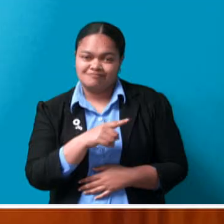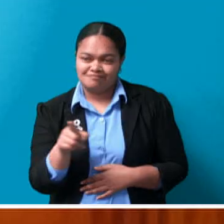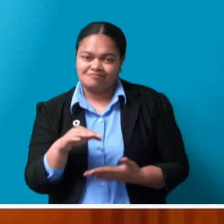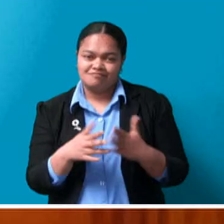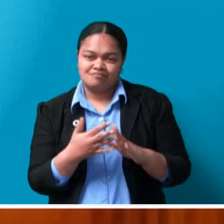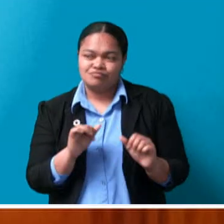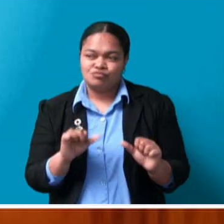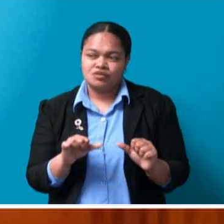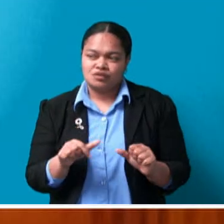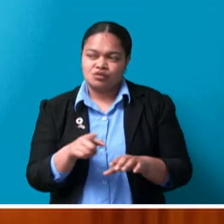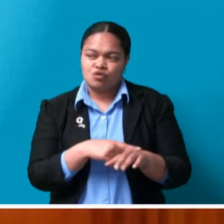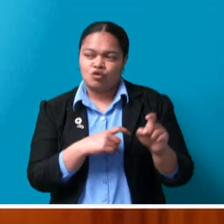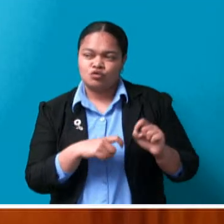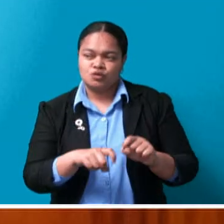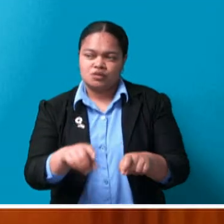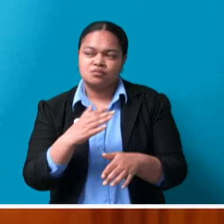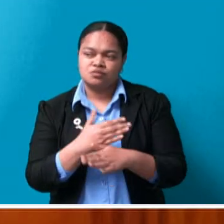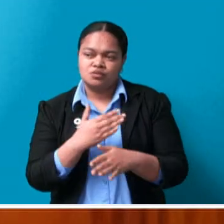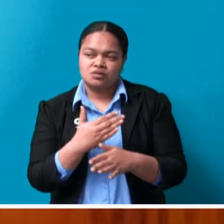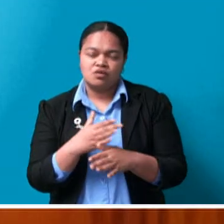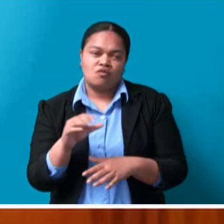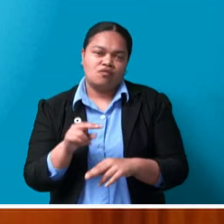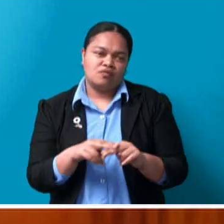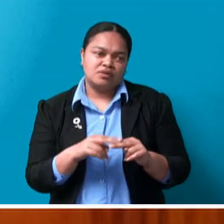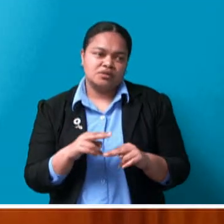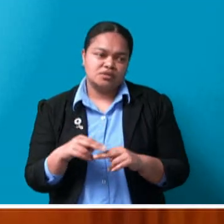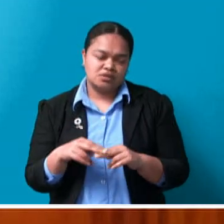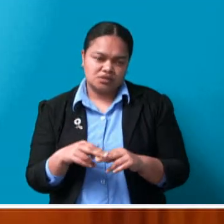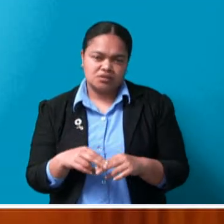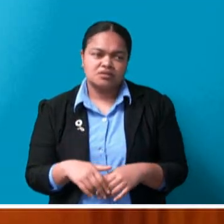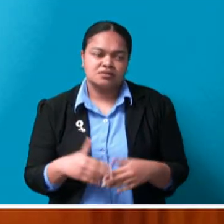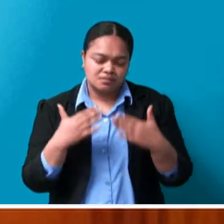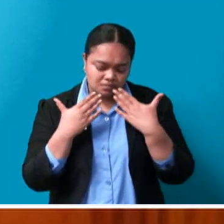protecting the long-term operation of Fiji's major landfill. Thank you, Honorable Speaker.